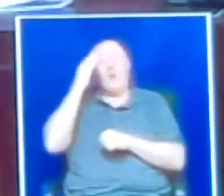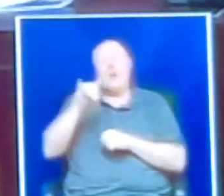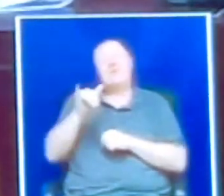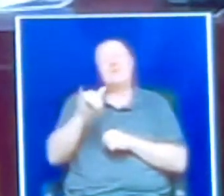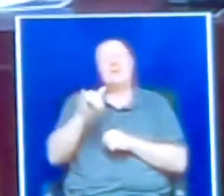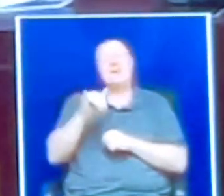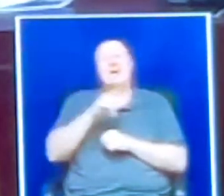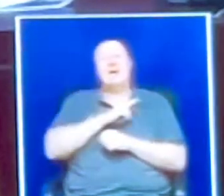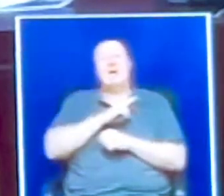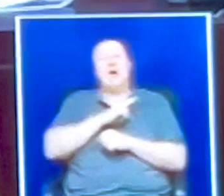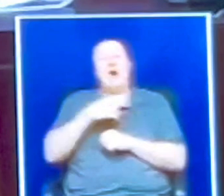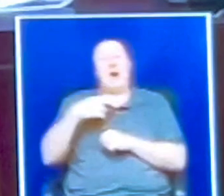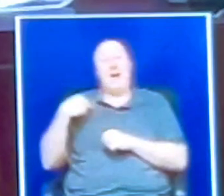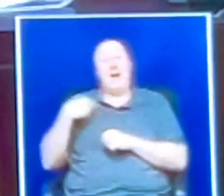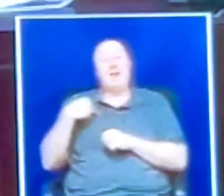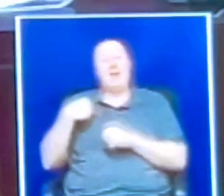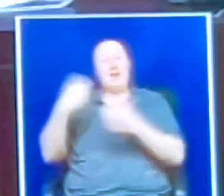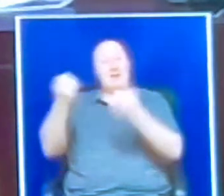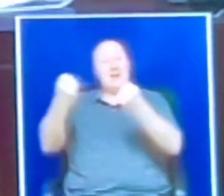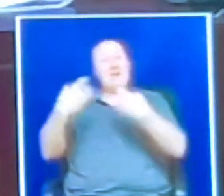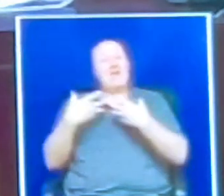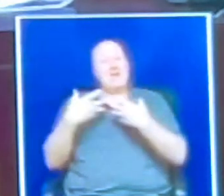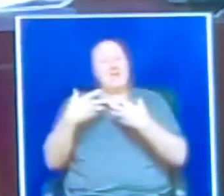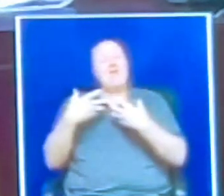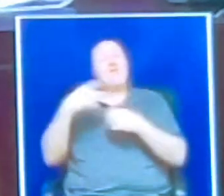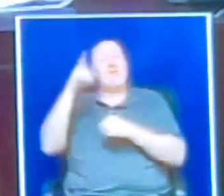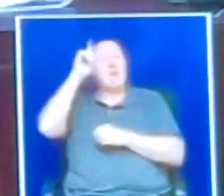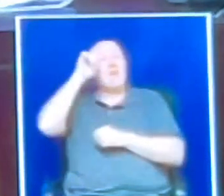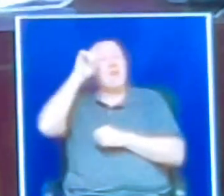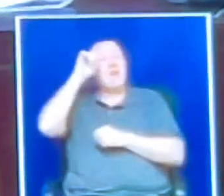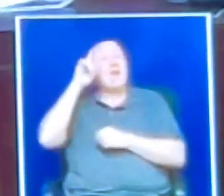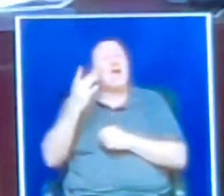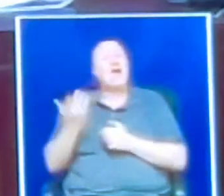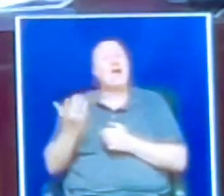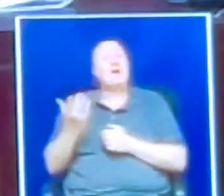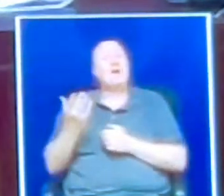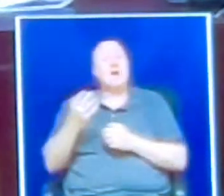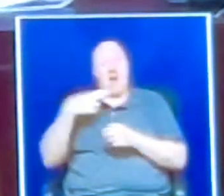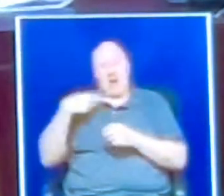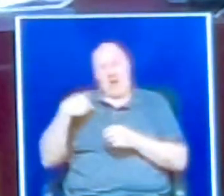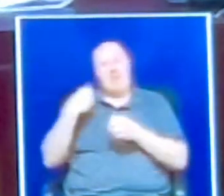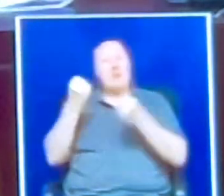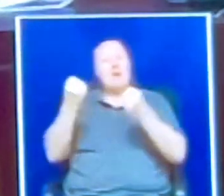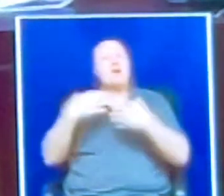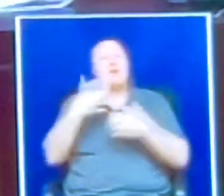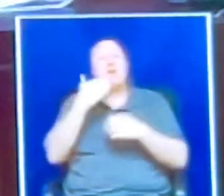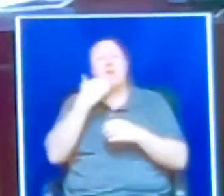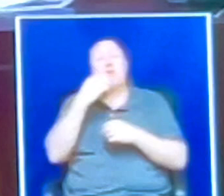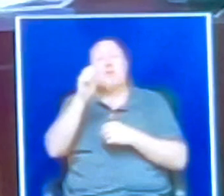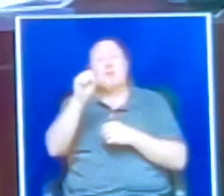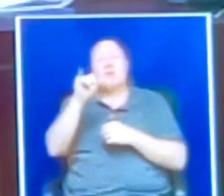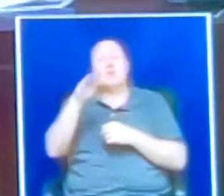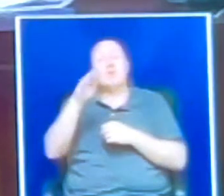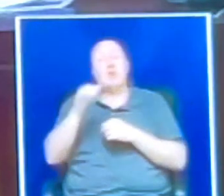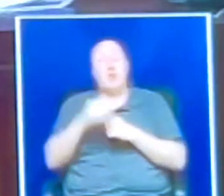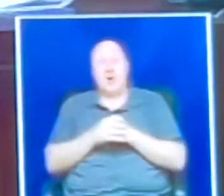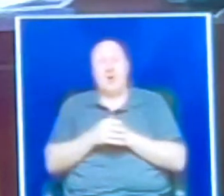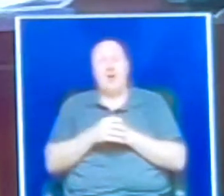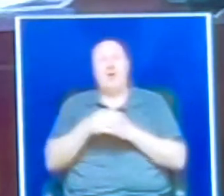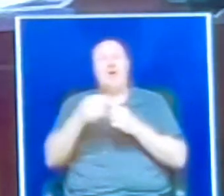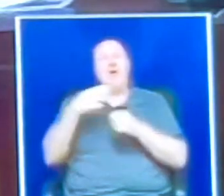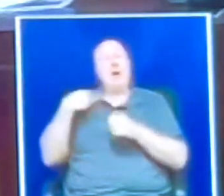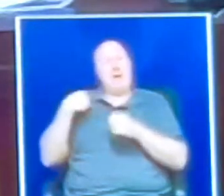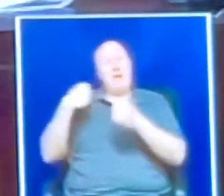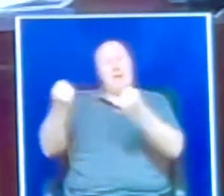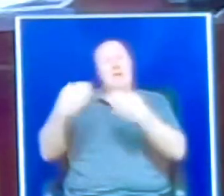because it is a label that was put to Mandela. It is a label that was given to Sobukwe. It is a label that was